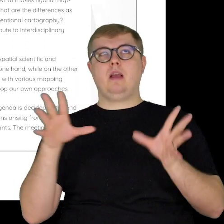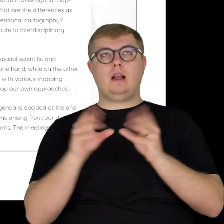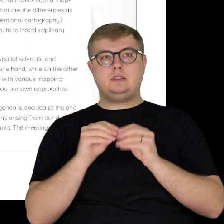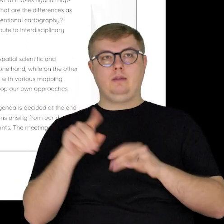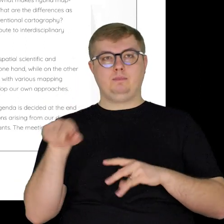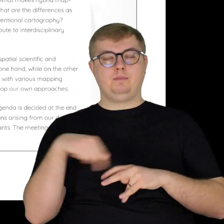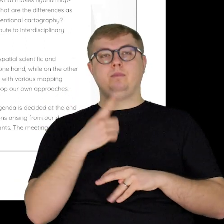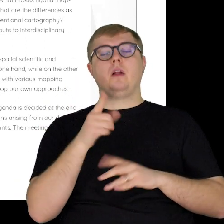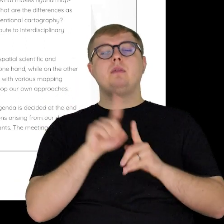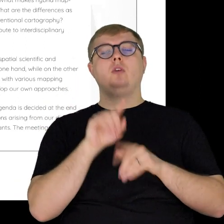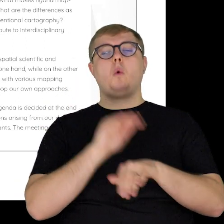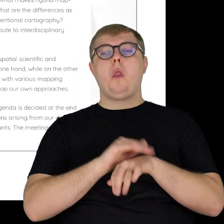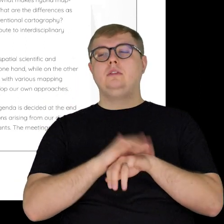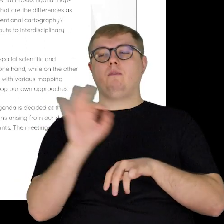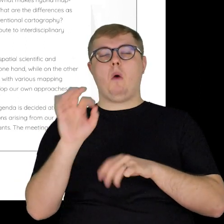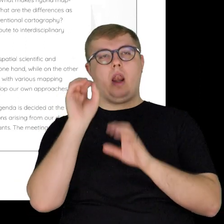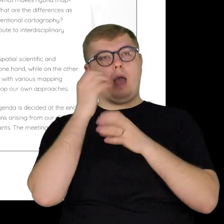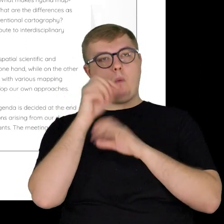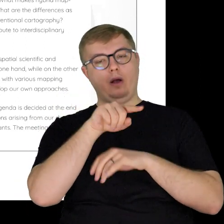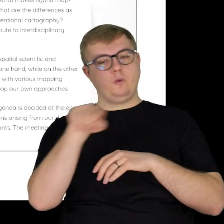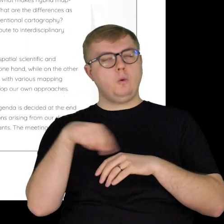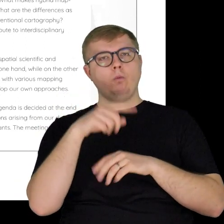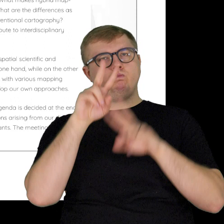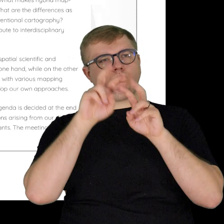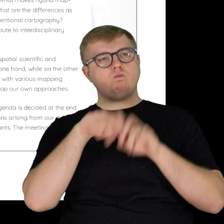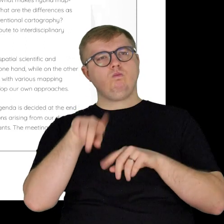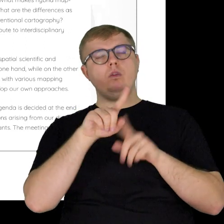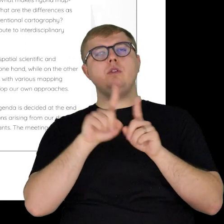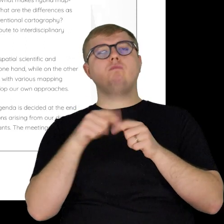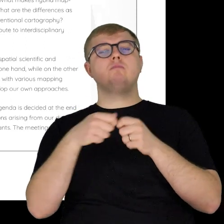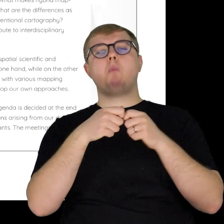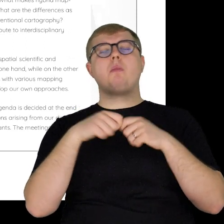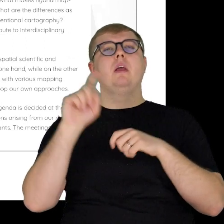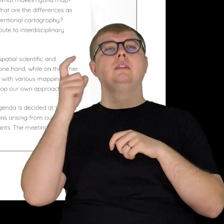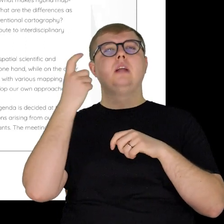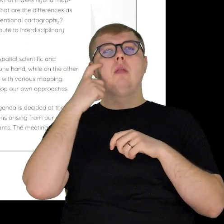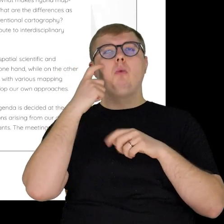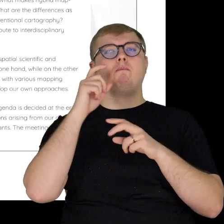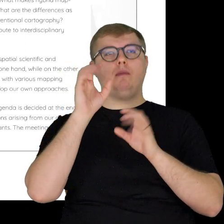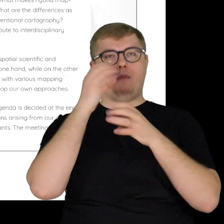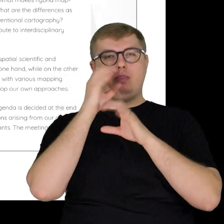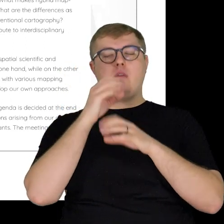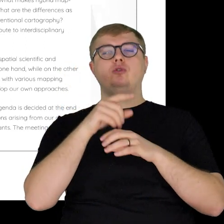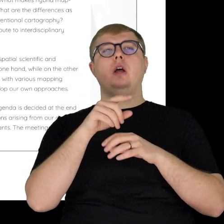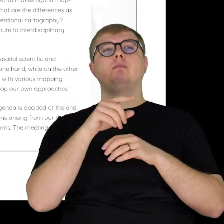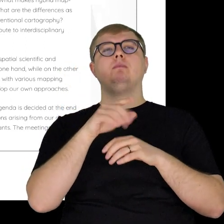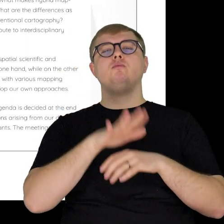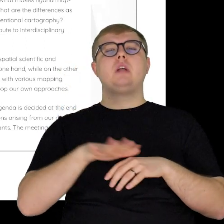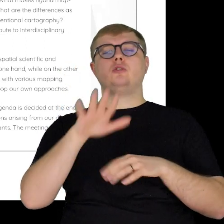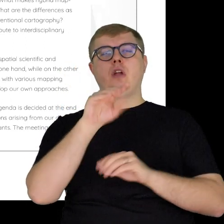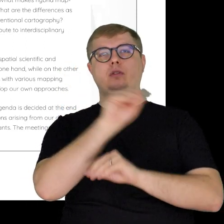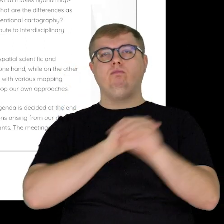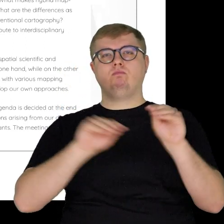in the Collaborative Research Center of the Re-Figuration of Space, and where we funded this